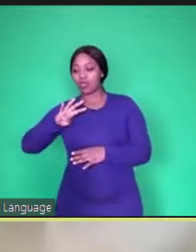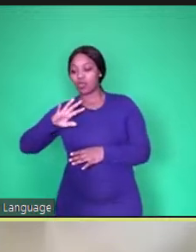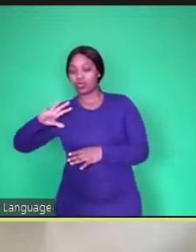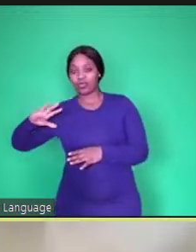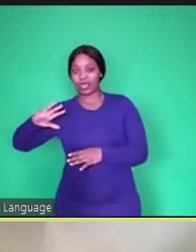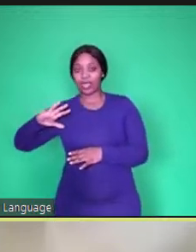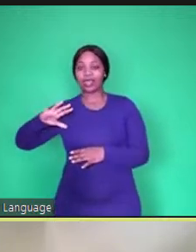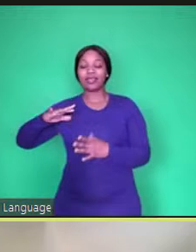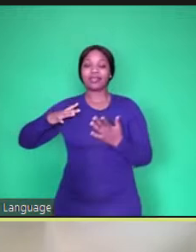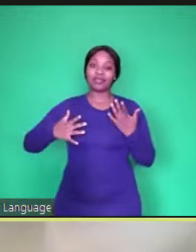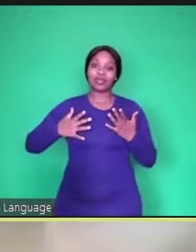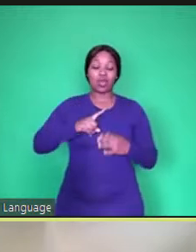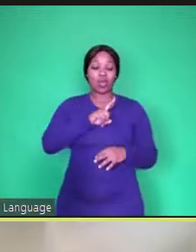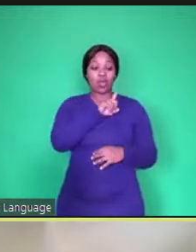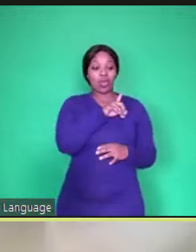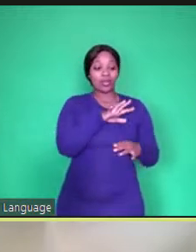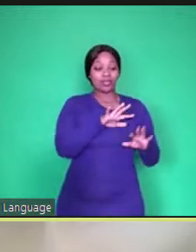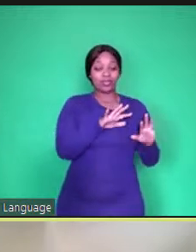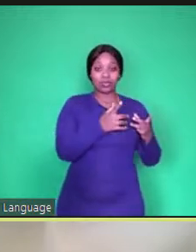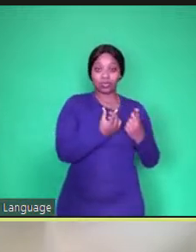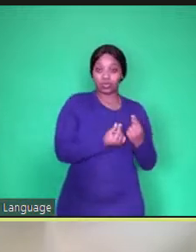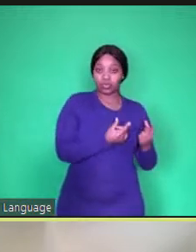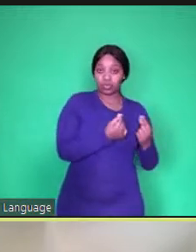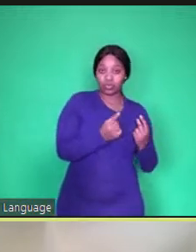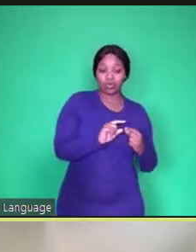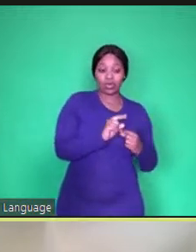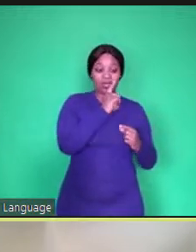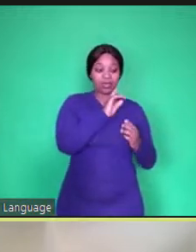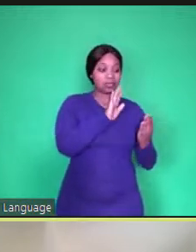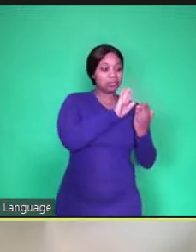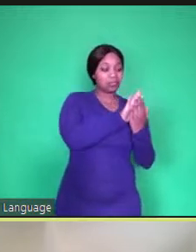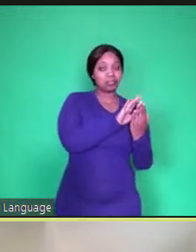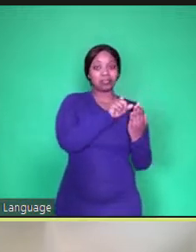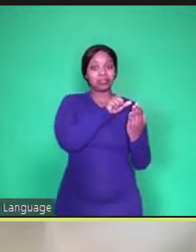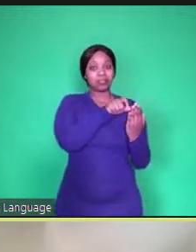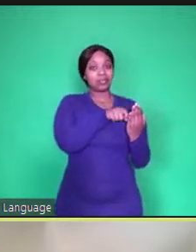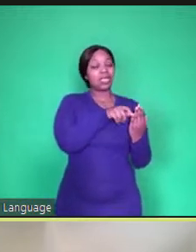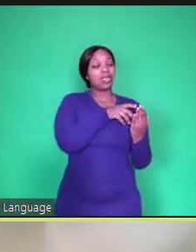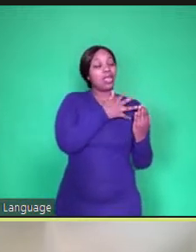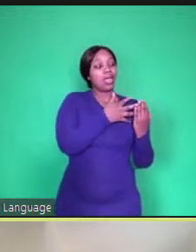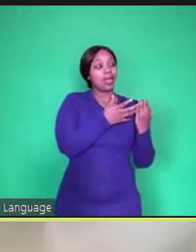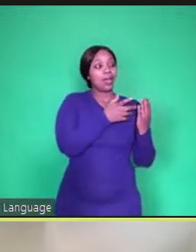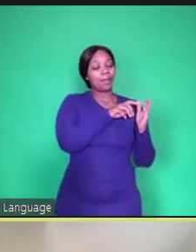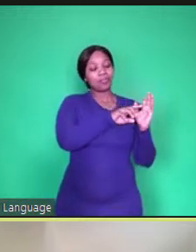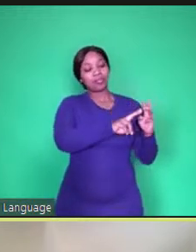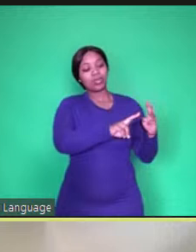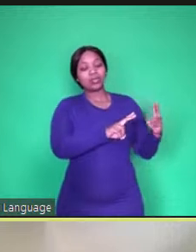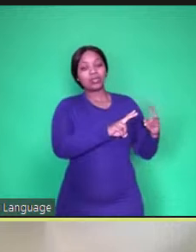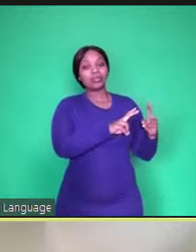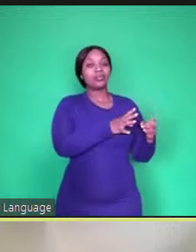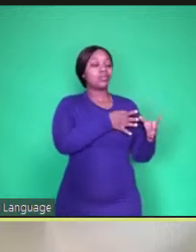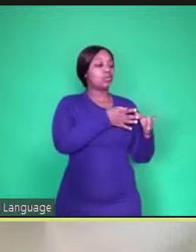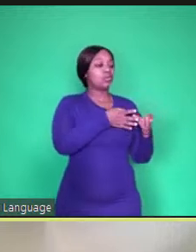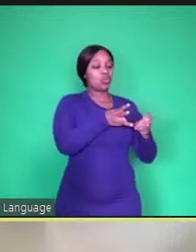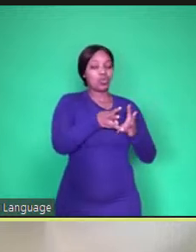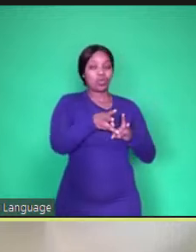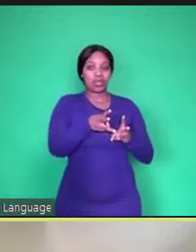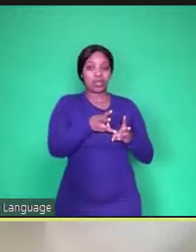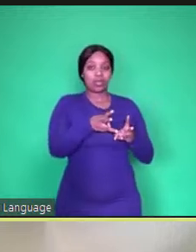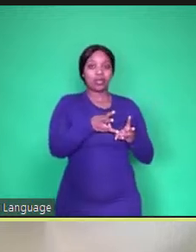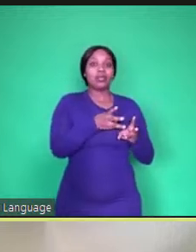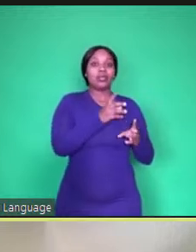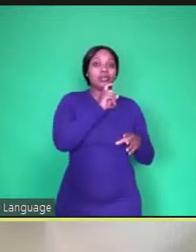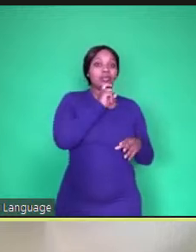we did like a face-to-face encounter, collecting different measures and